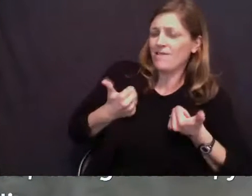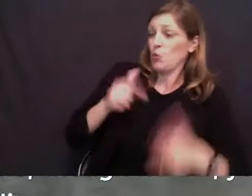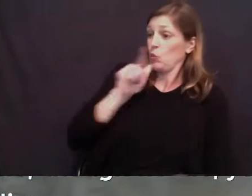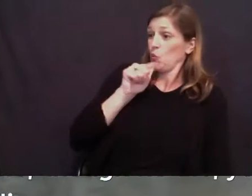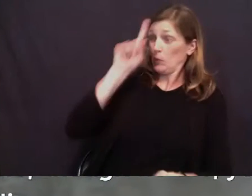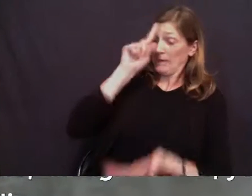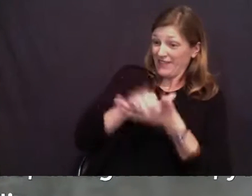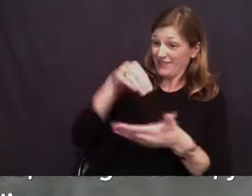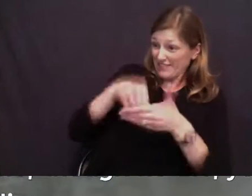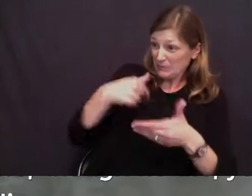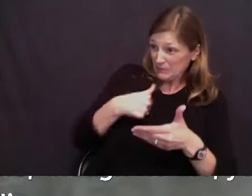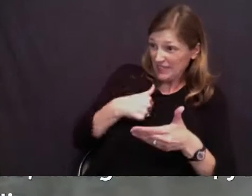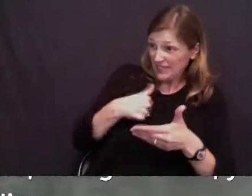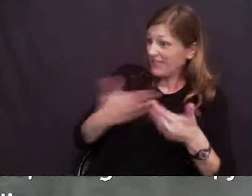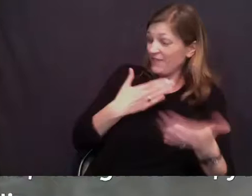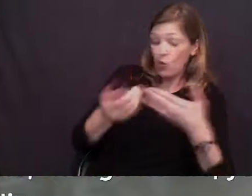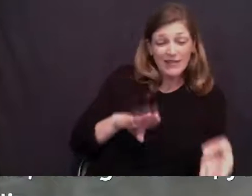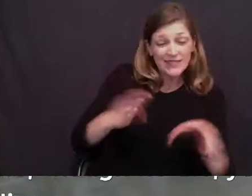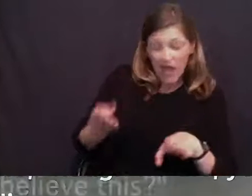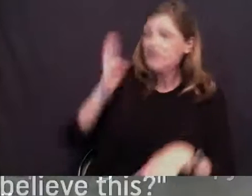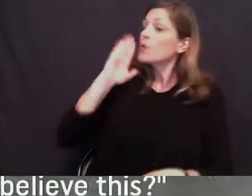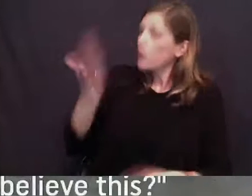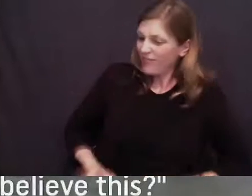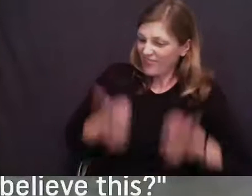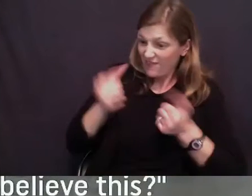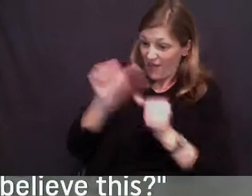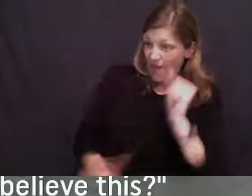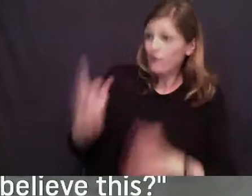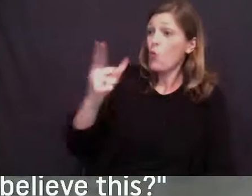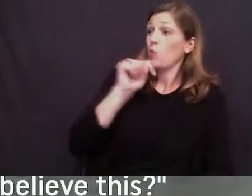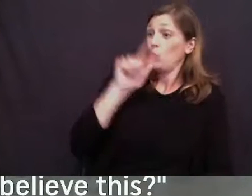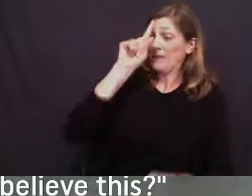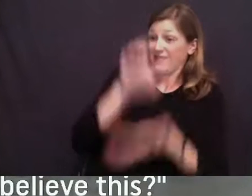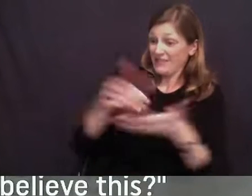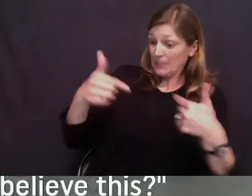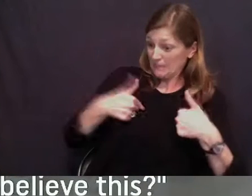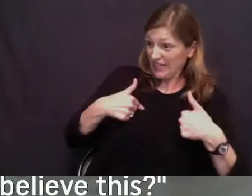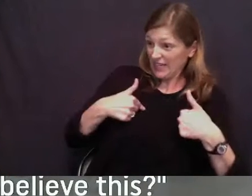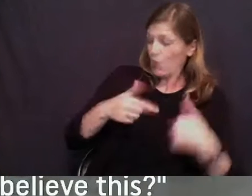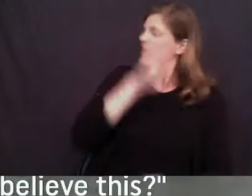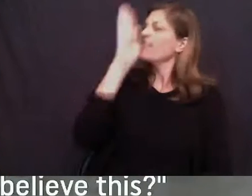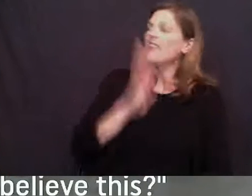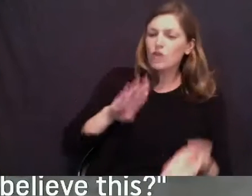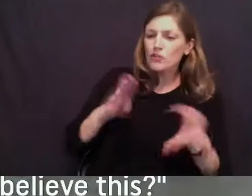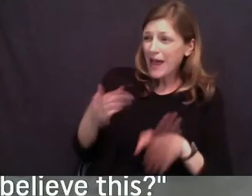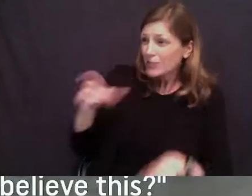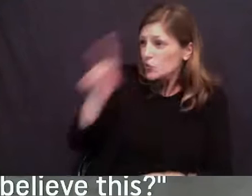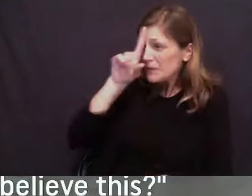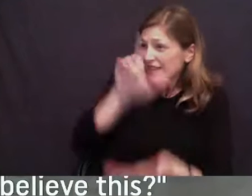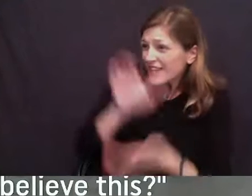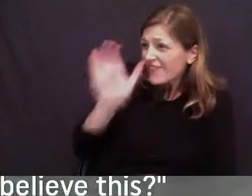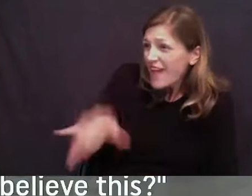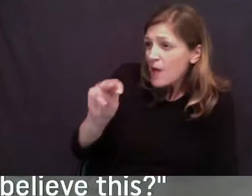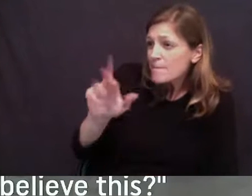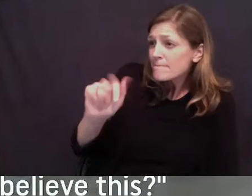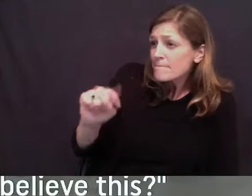he die, yet shall he live. And everyone who lives and believes in me shall never die. Do you believe this, Martha? To which